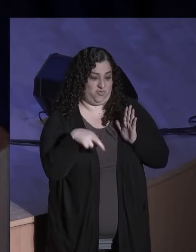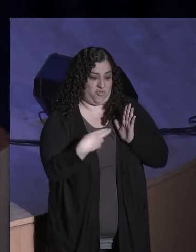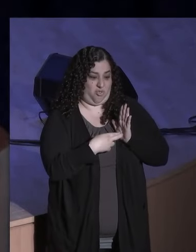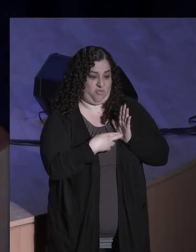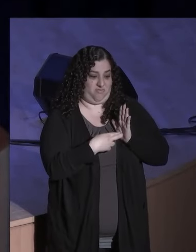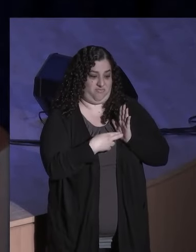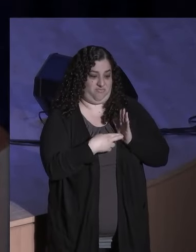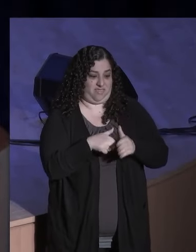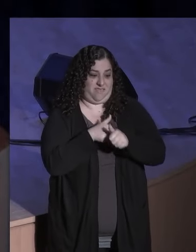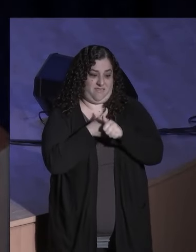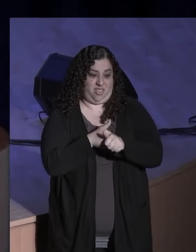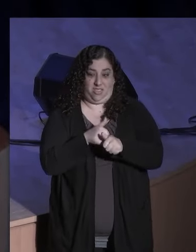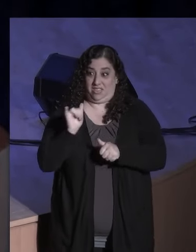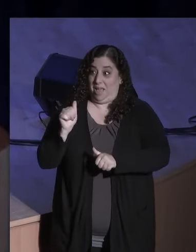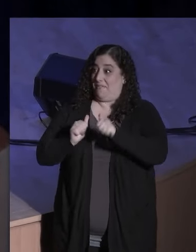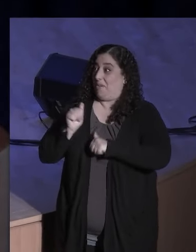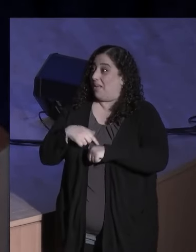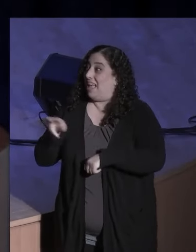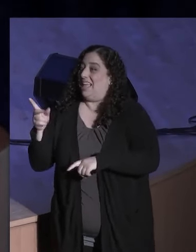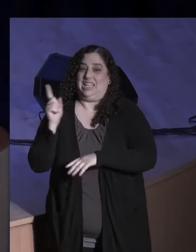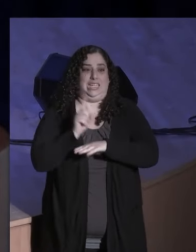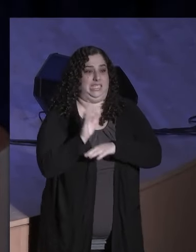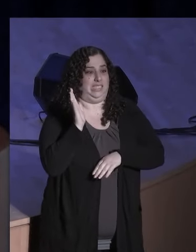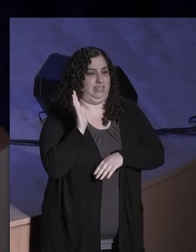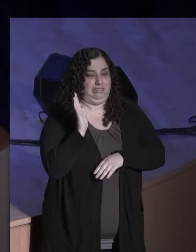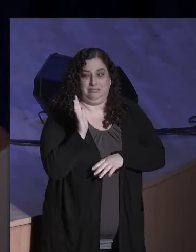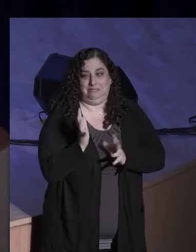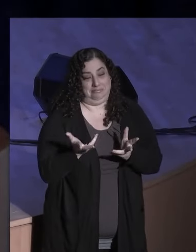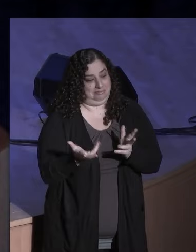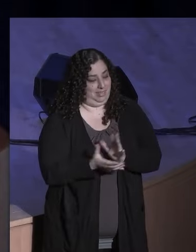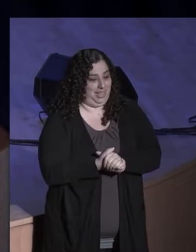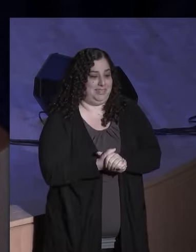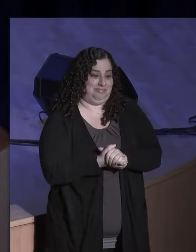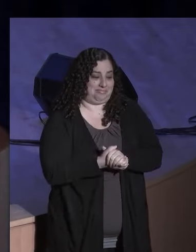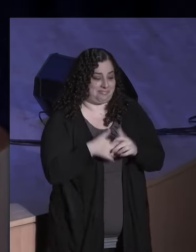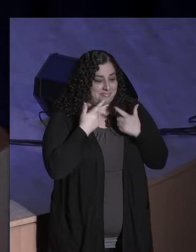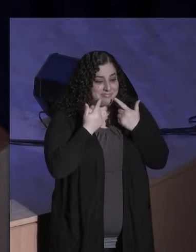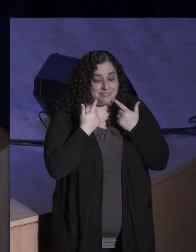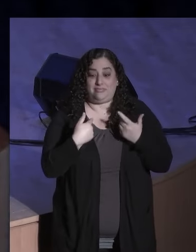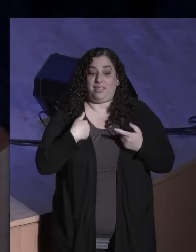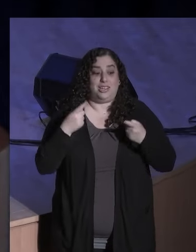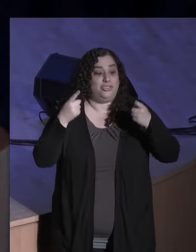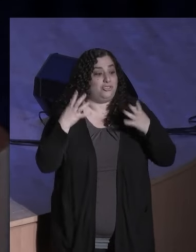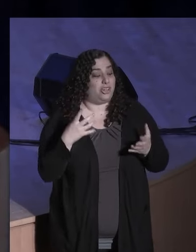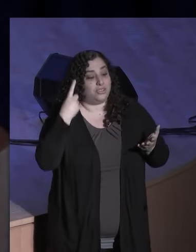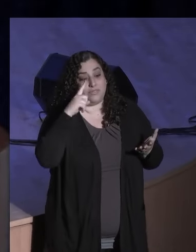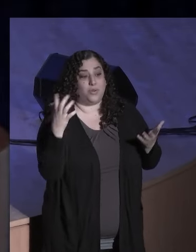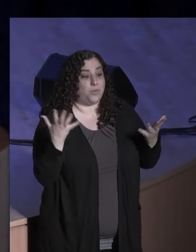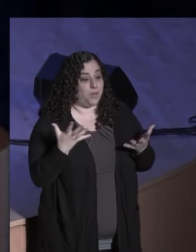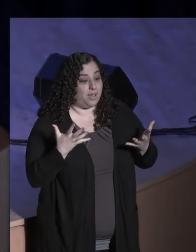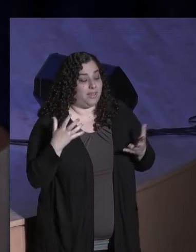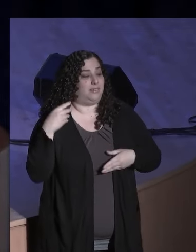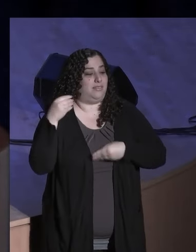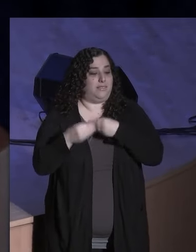I'm also the director of the Smithsonian Center for Folklife and Cultural Heritage. Through the festival and our other programs,